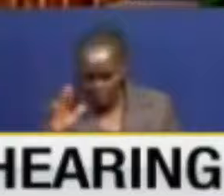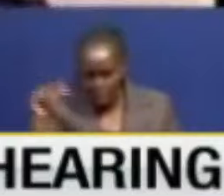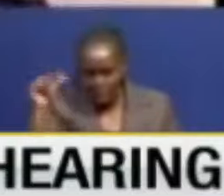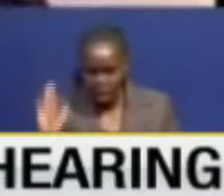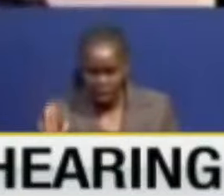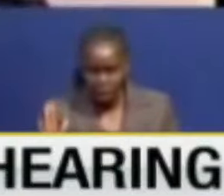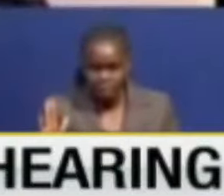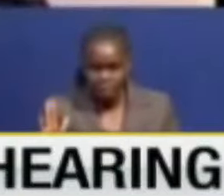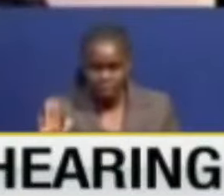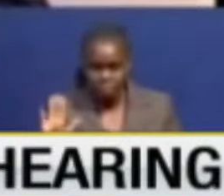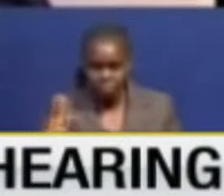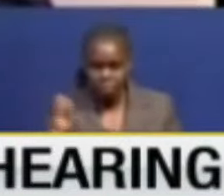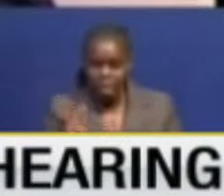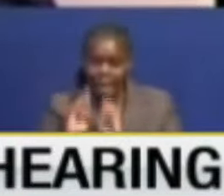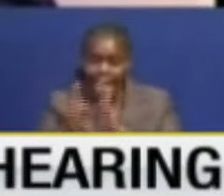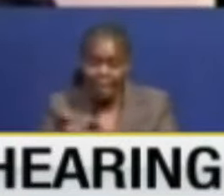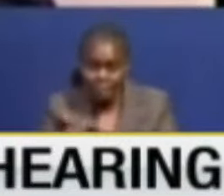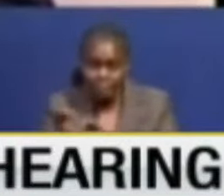governor's response